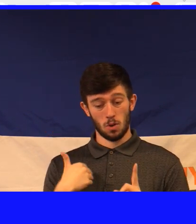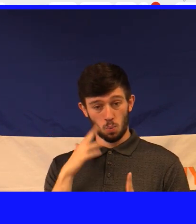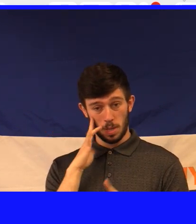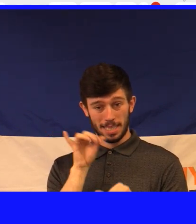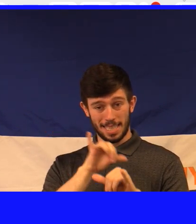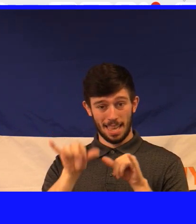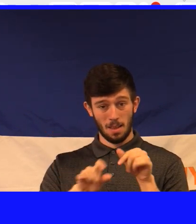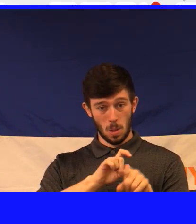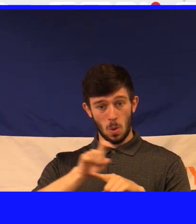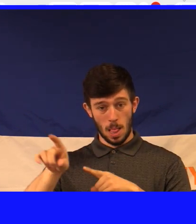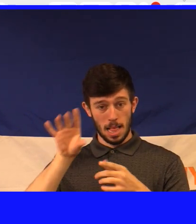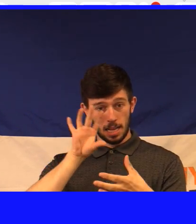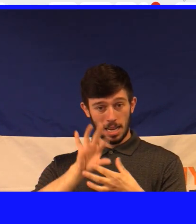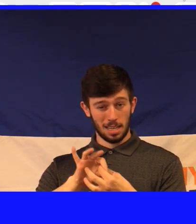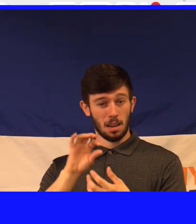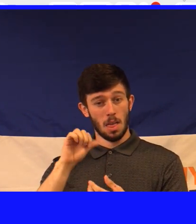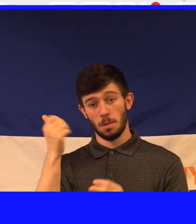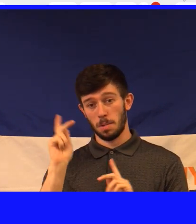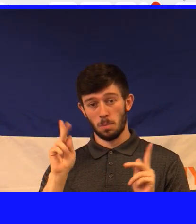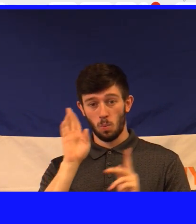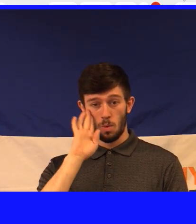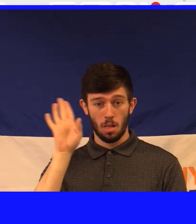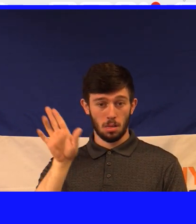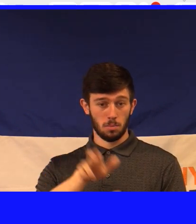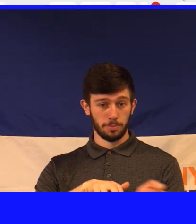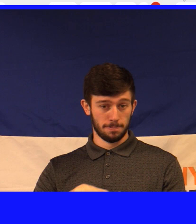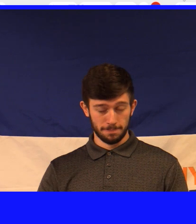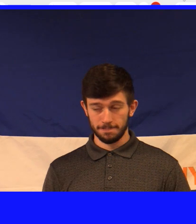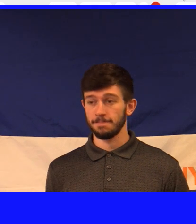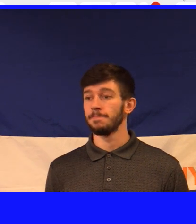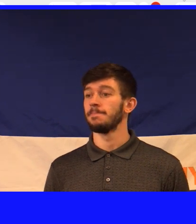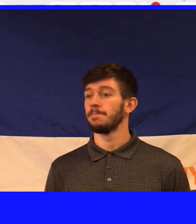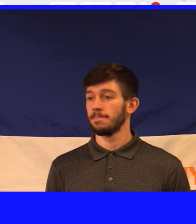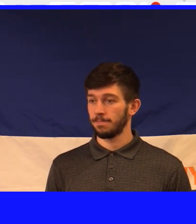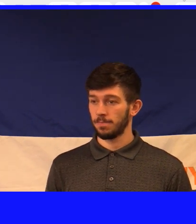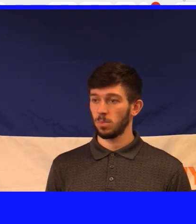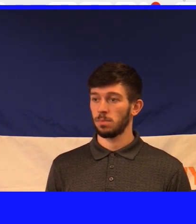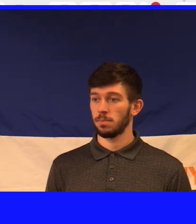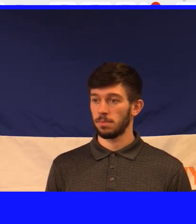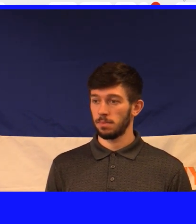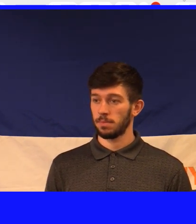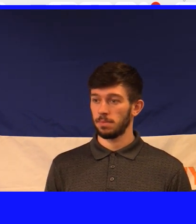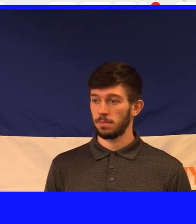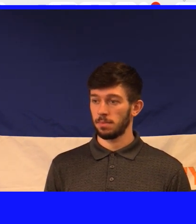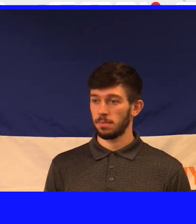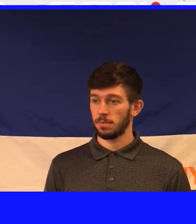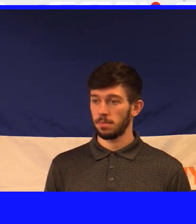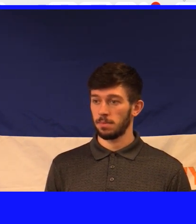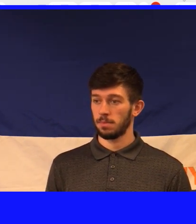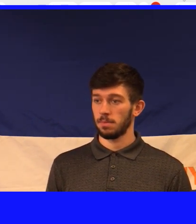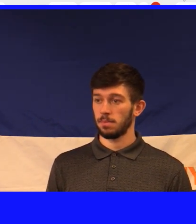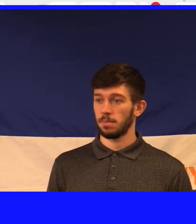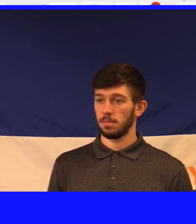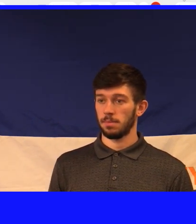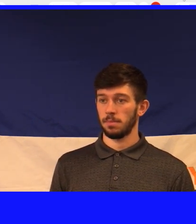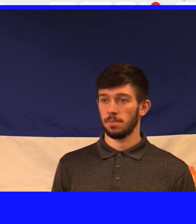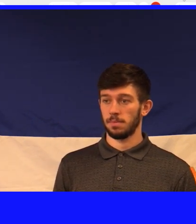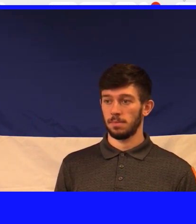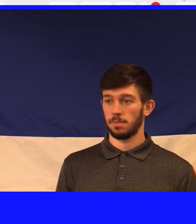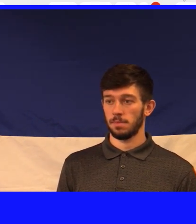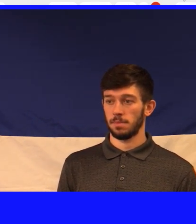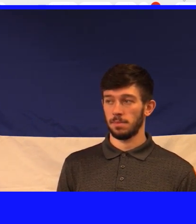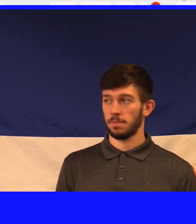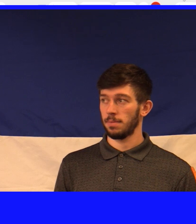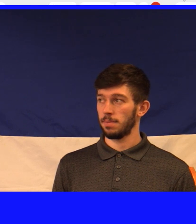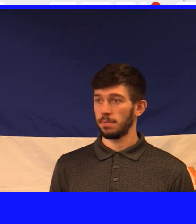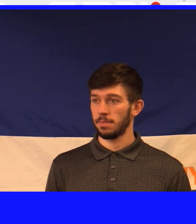Thank you so much. We Bye, ask the everybody. committee members and the Thank general you. counsel to please stay on the line. Thank Have you a good very day. much. Do you